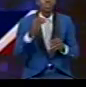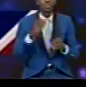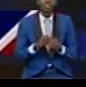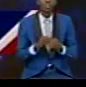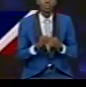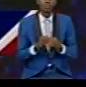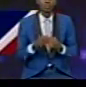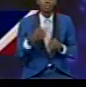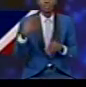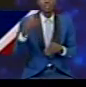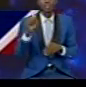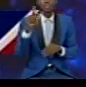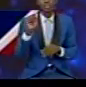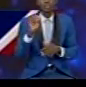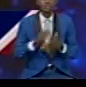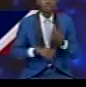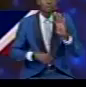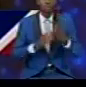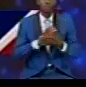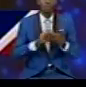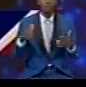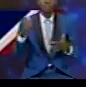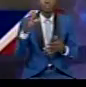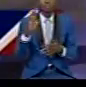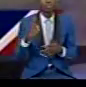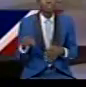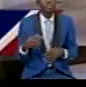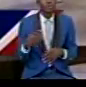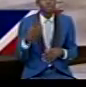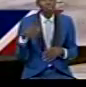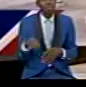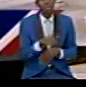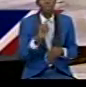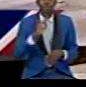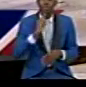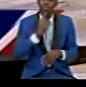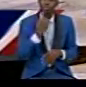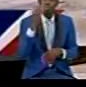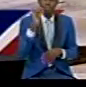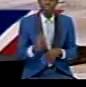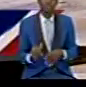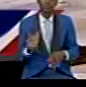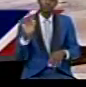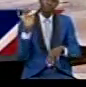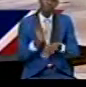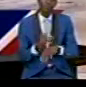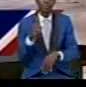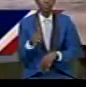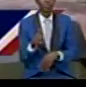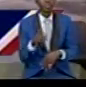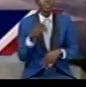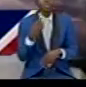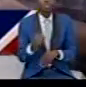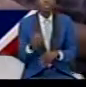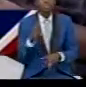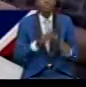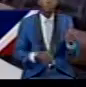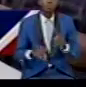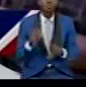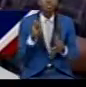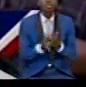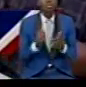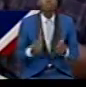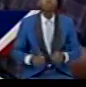verse 17, they zealously affect you. The Judaizers, the people that